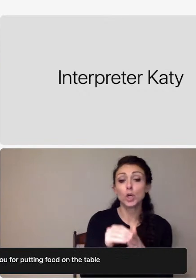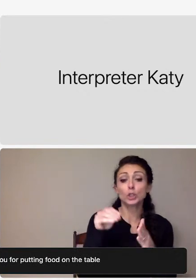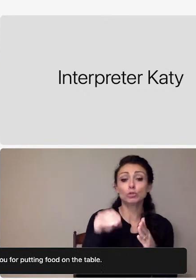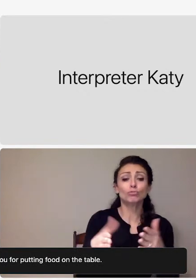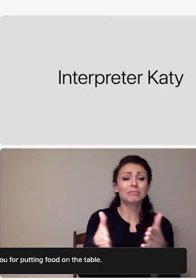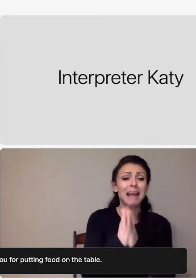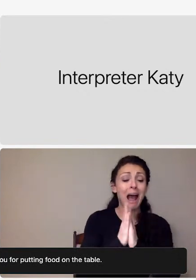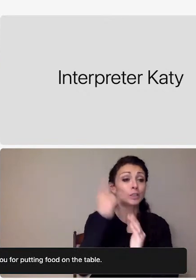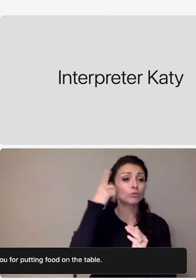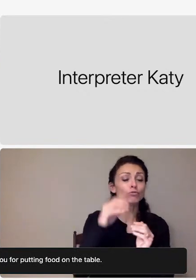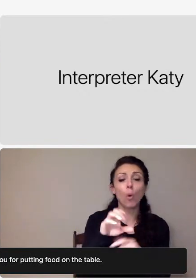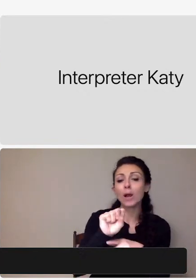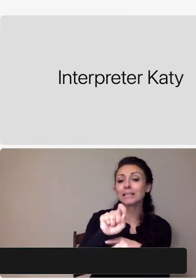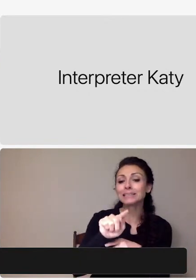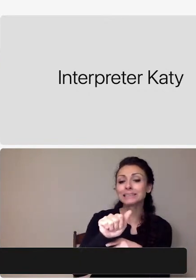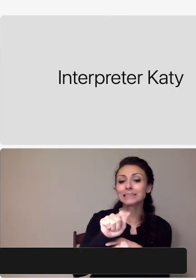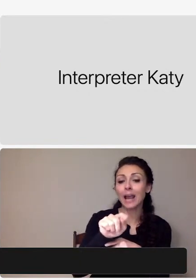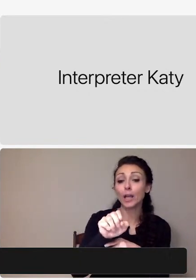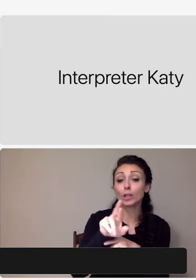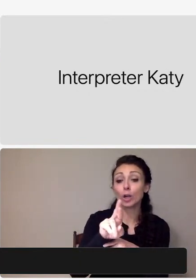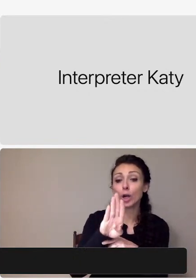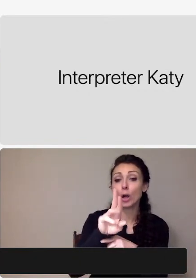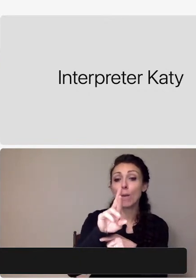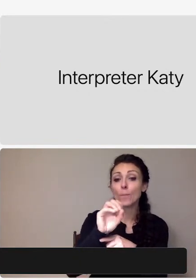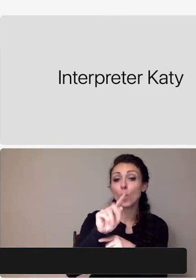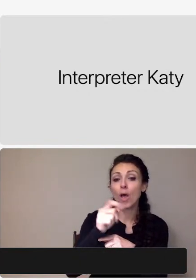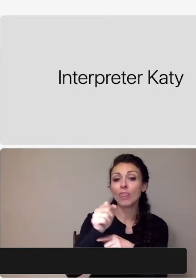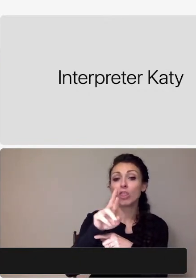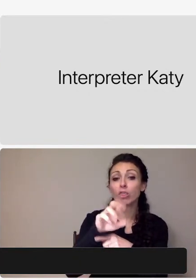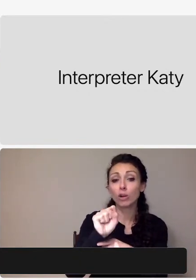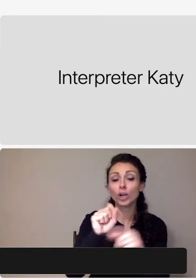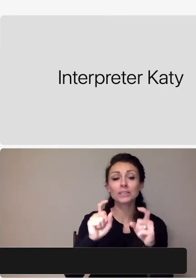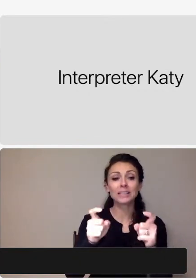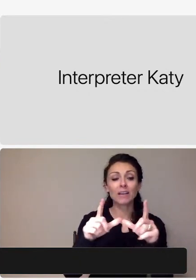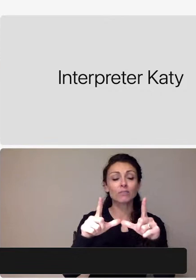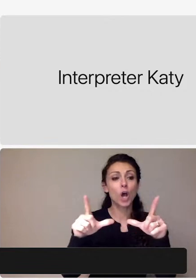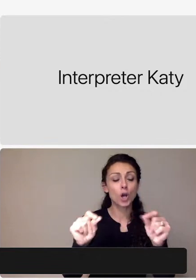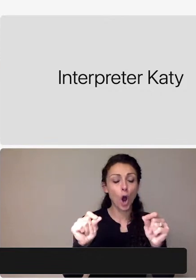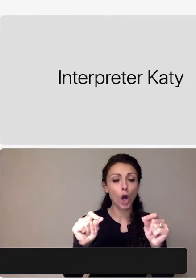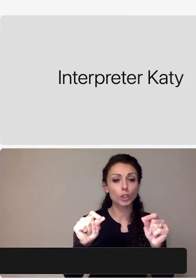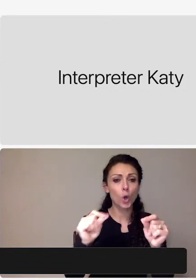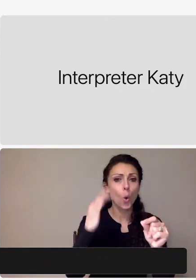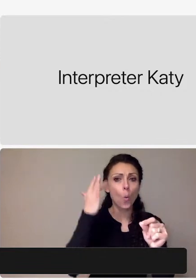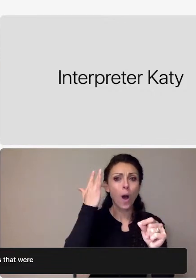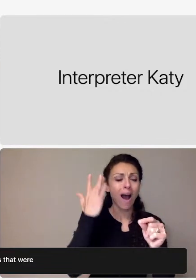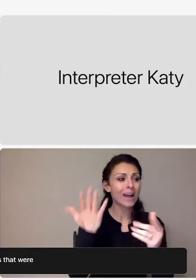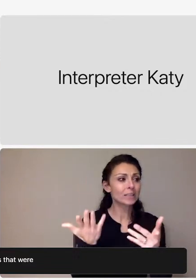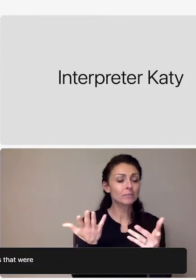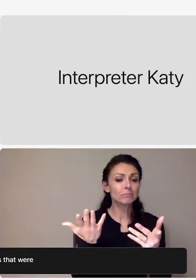gift cards so that their family could be fed these are the students that were serving